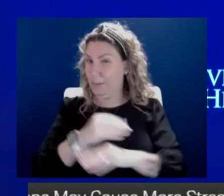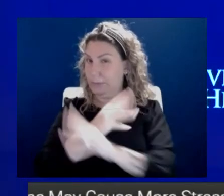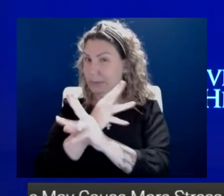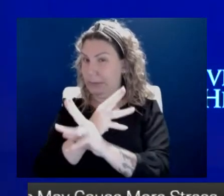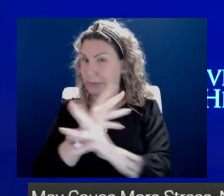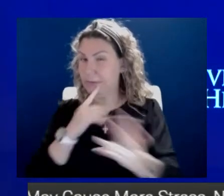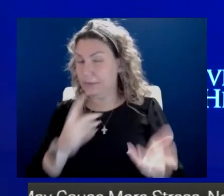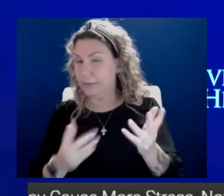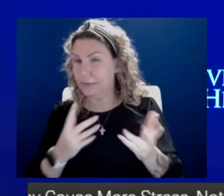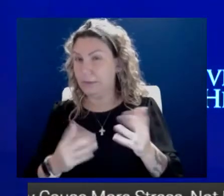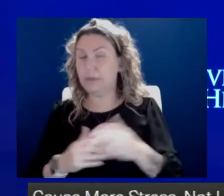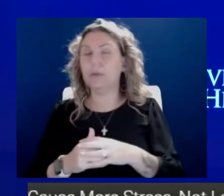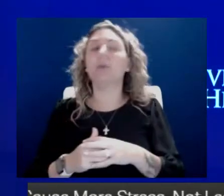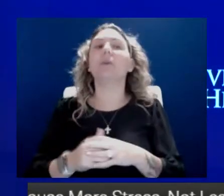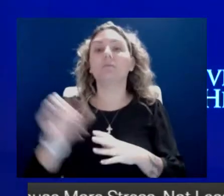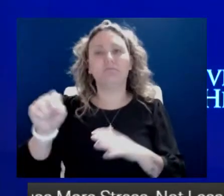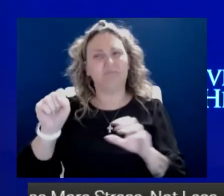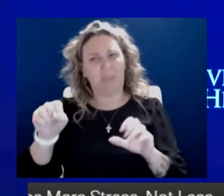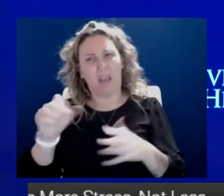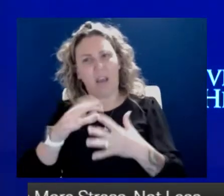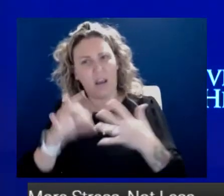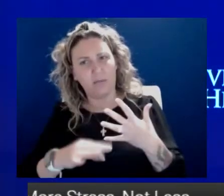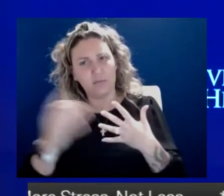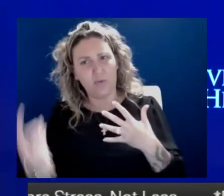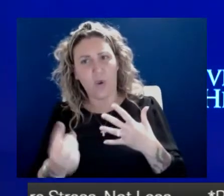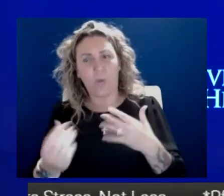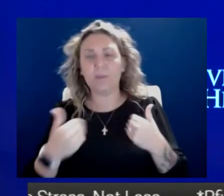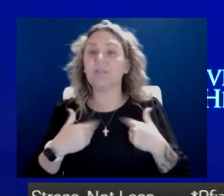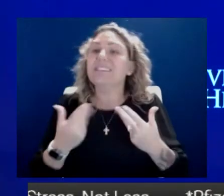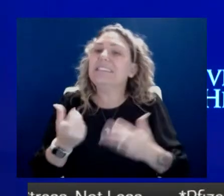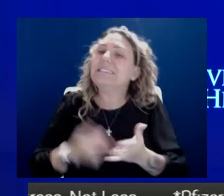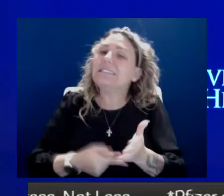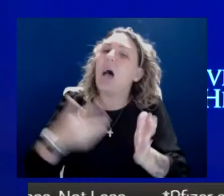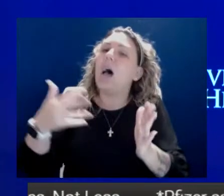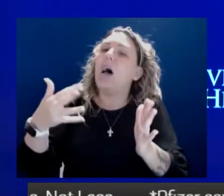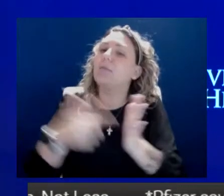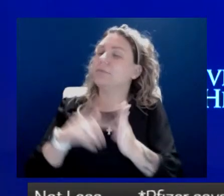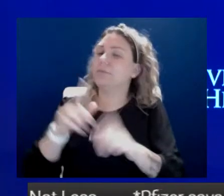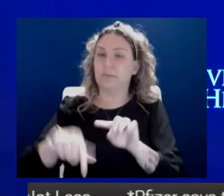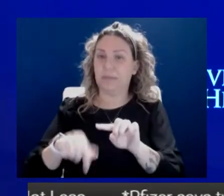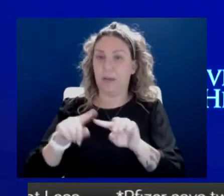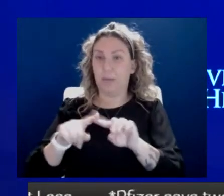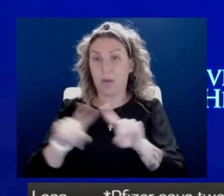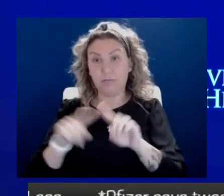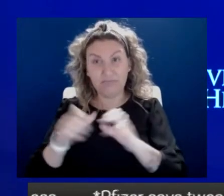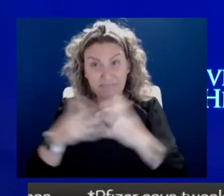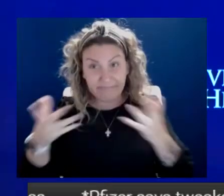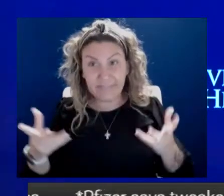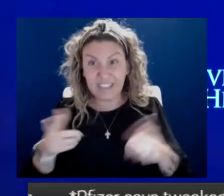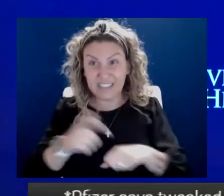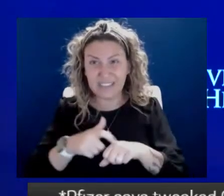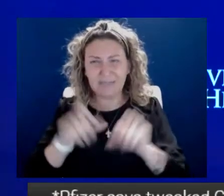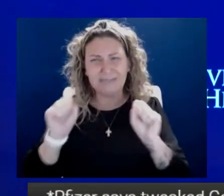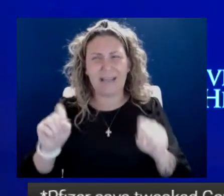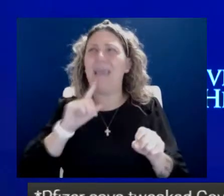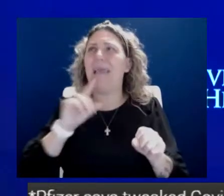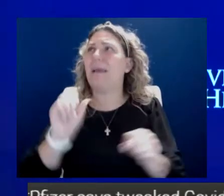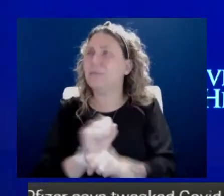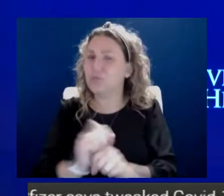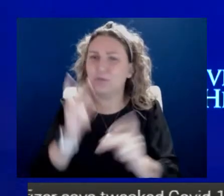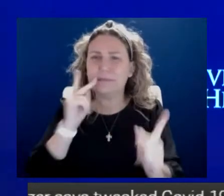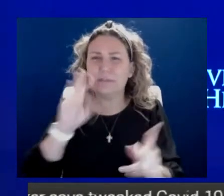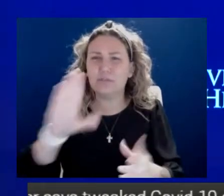And yeah, that option is always there. Sometimes you can't, but a number of times you can absolutely see your physician through telehealth,